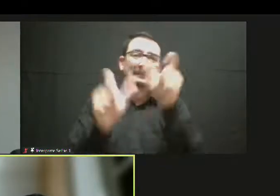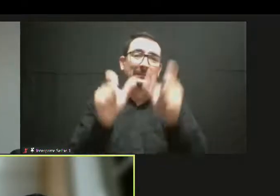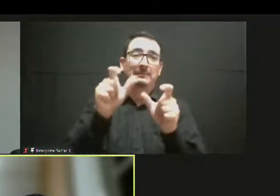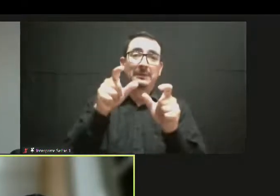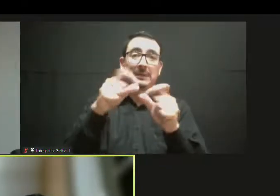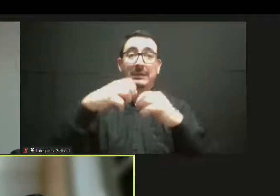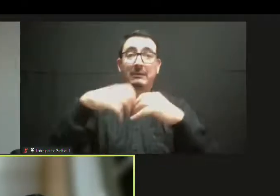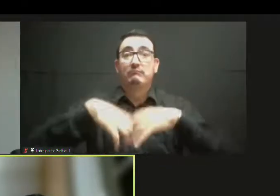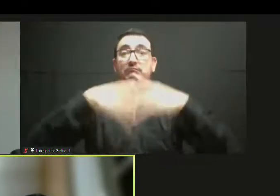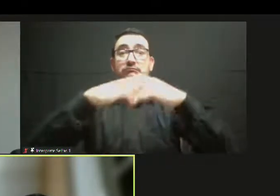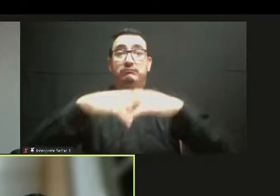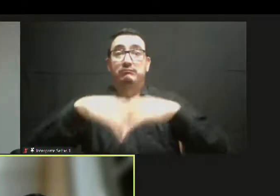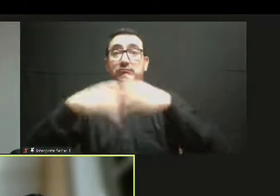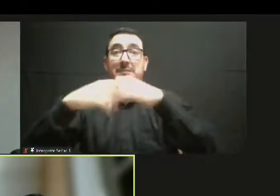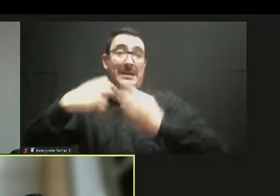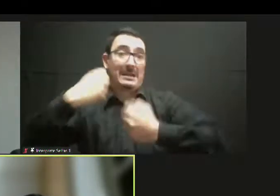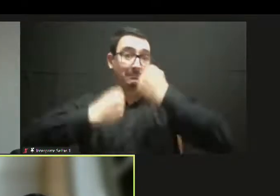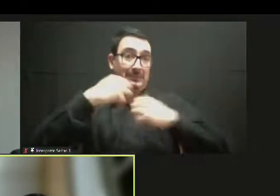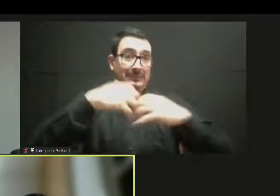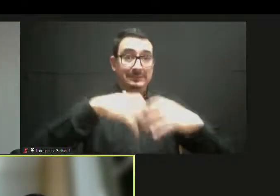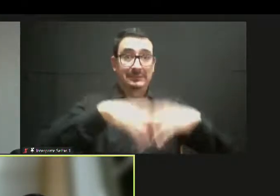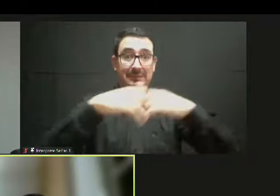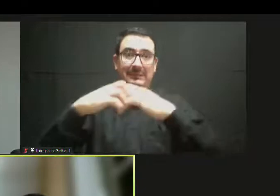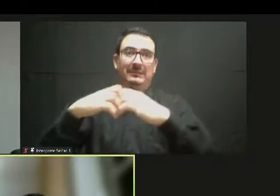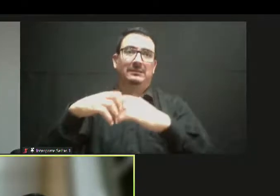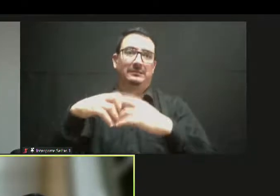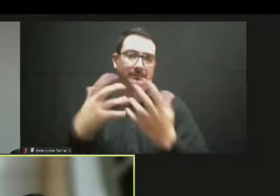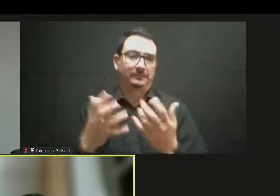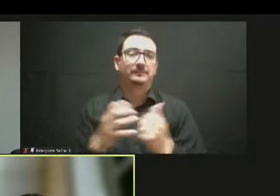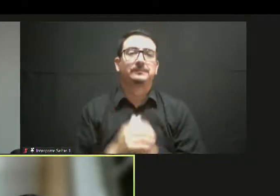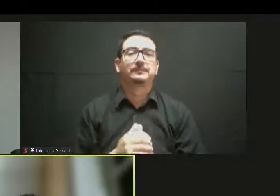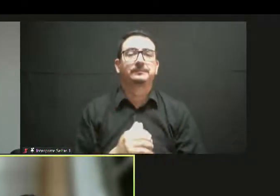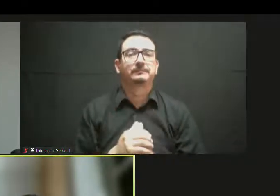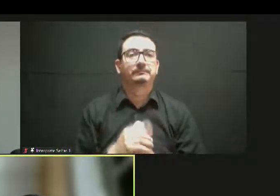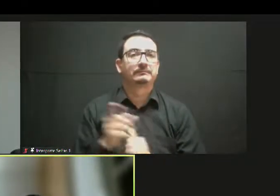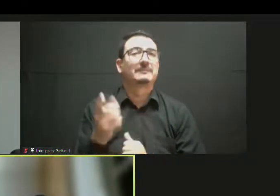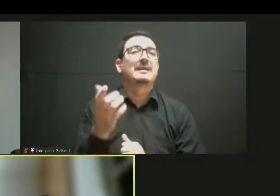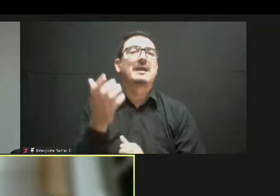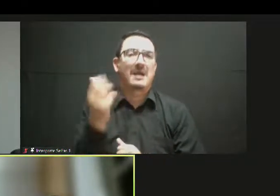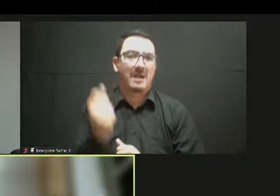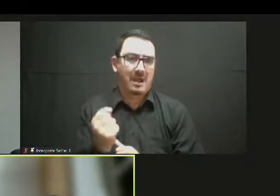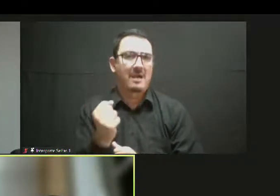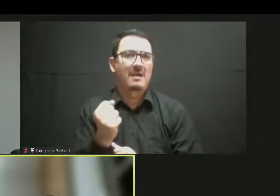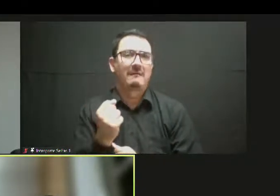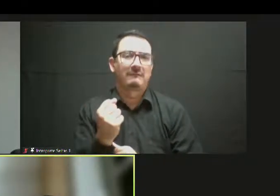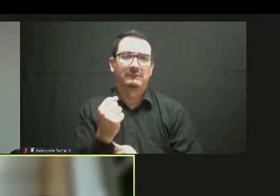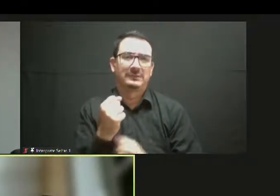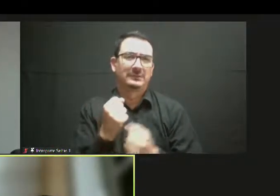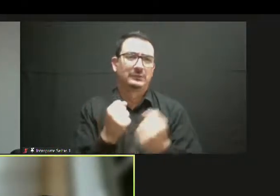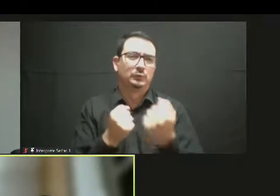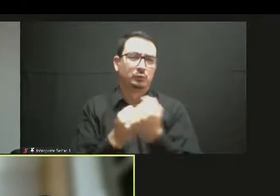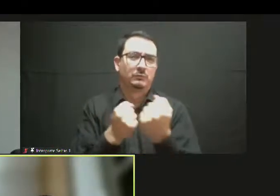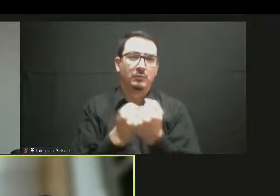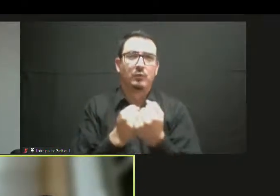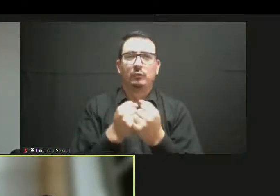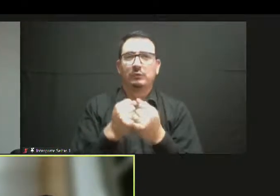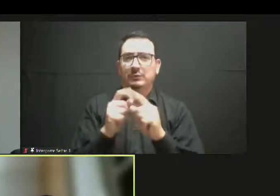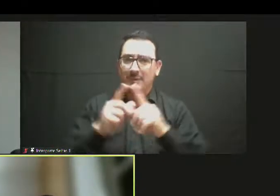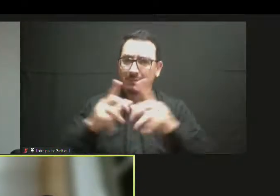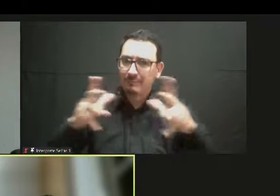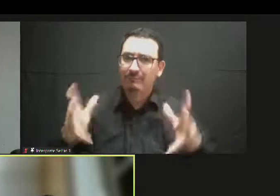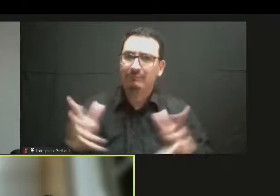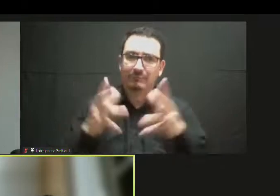spillover development benefits that can come from the growth of this industry. And that's really what the governments need to try and